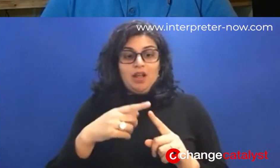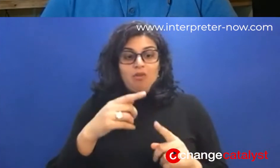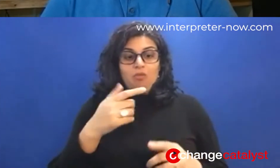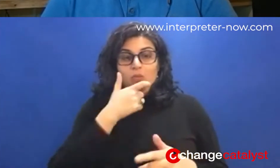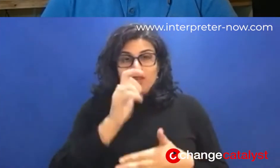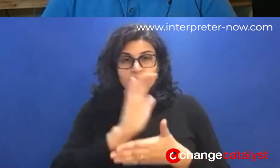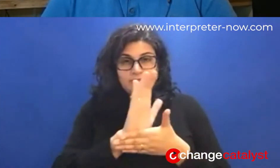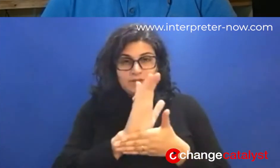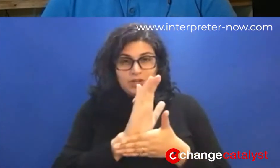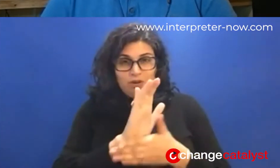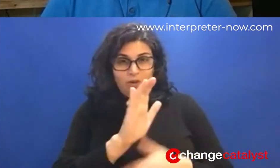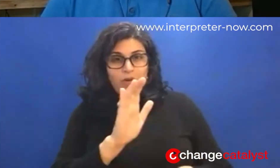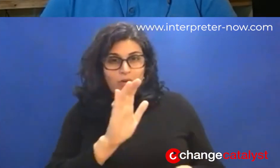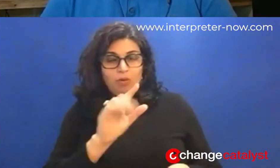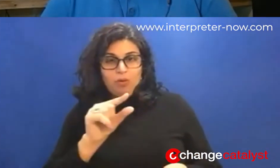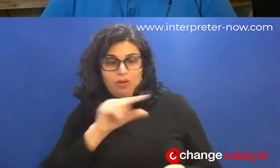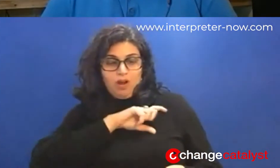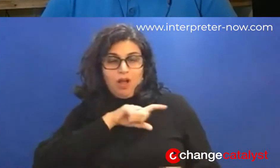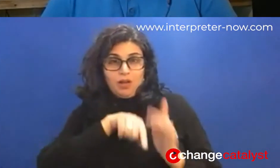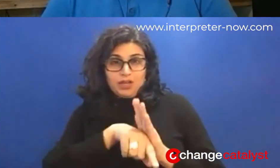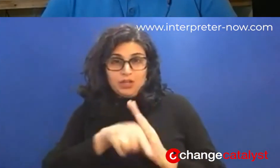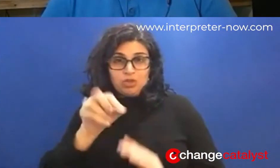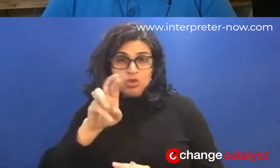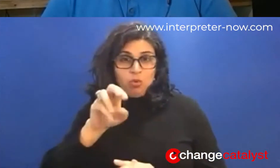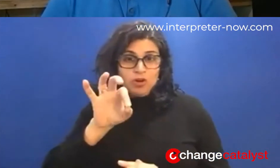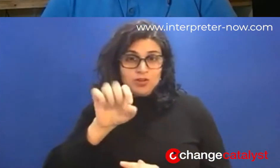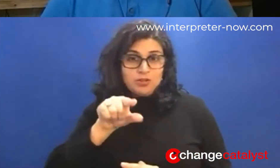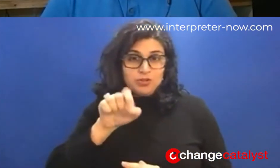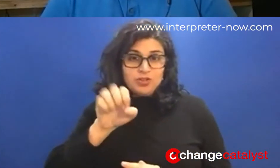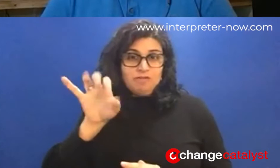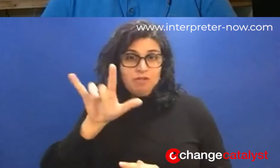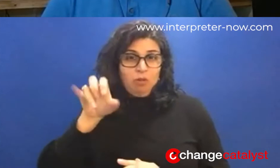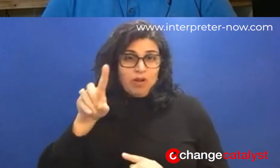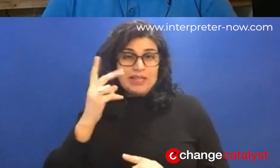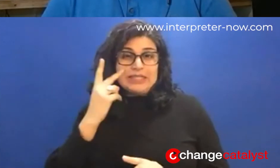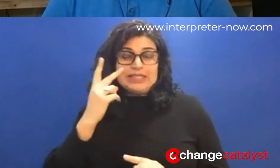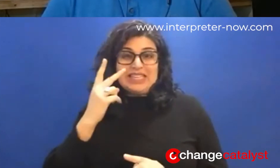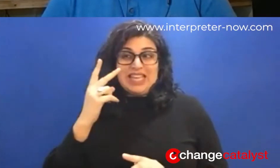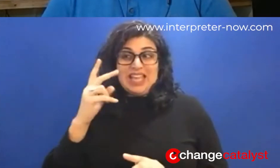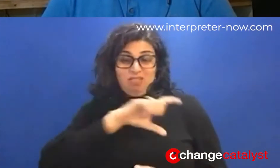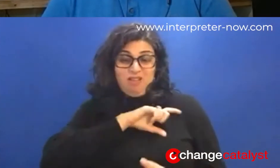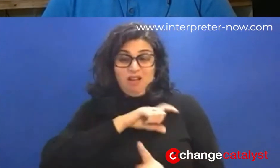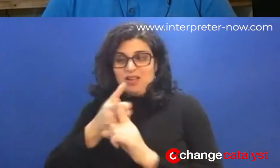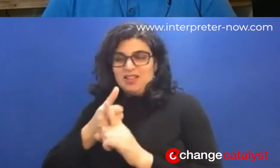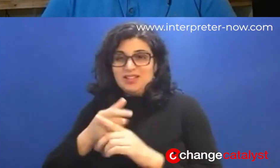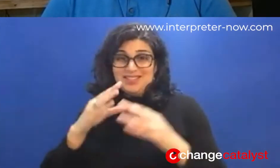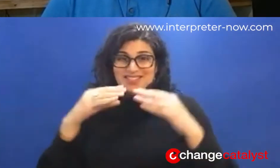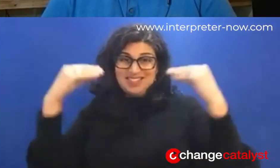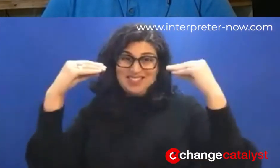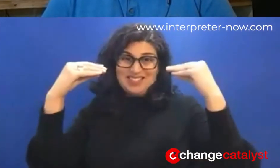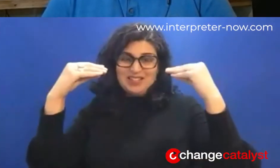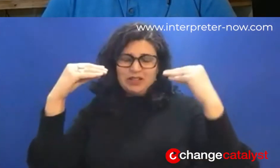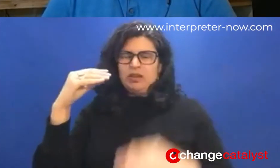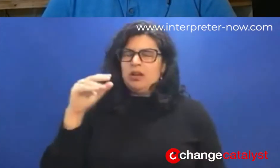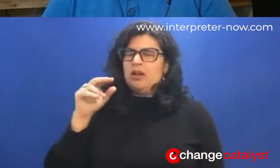That just brought up everything that I didn't remember, I thought I was hiding, or